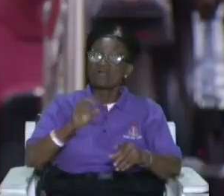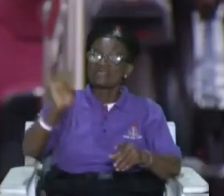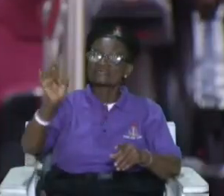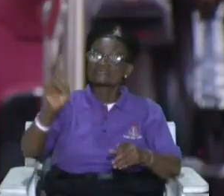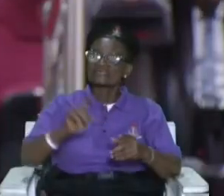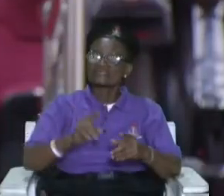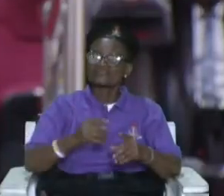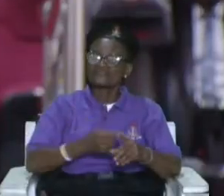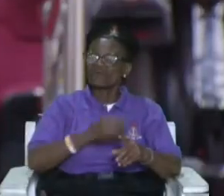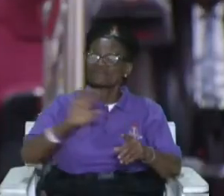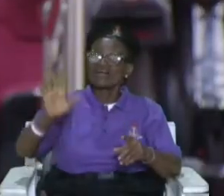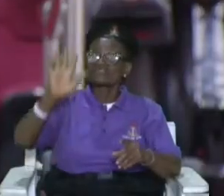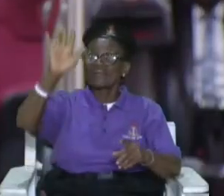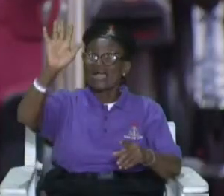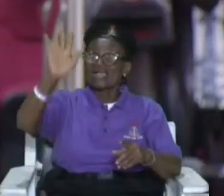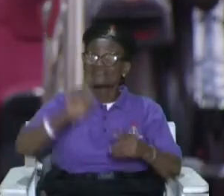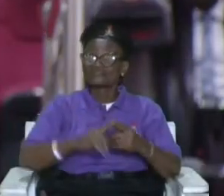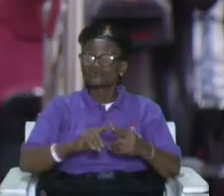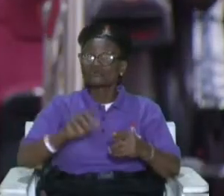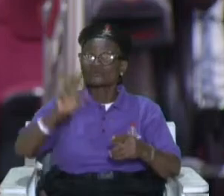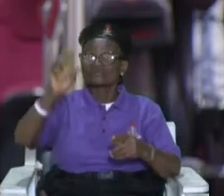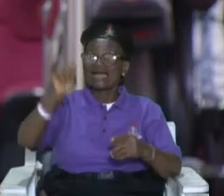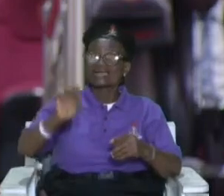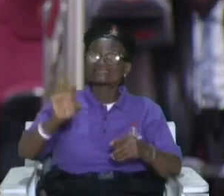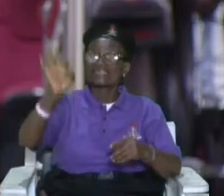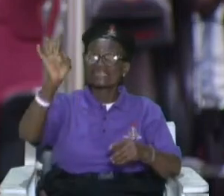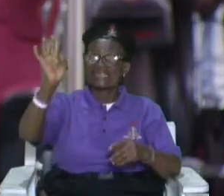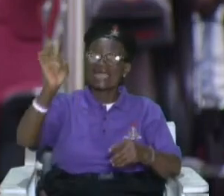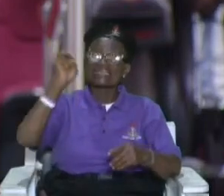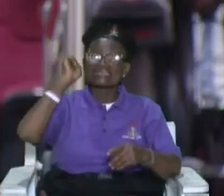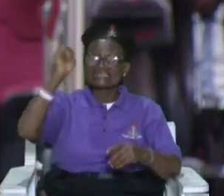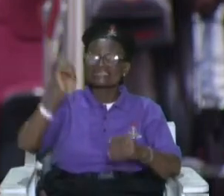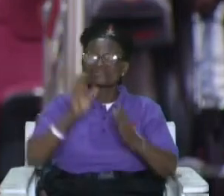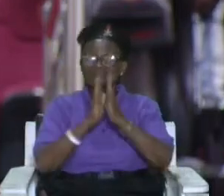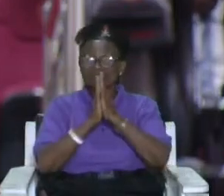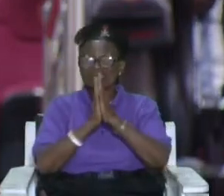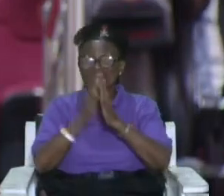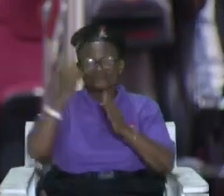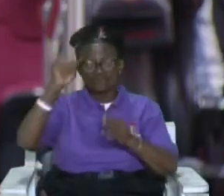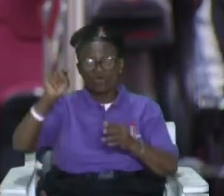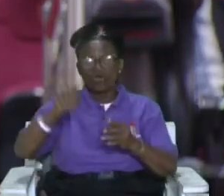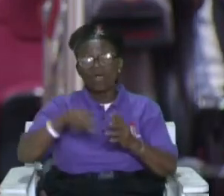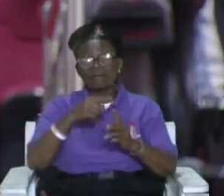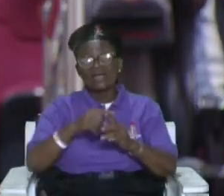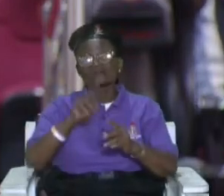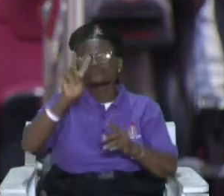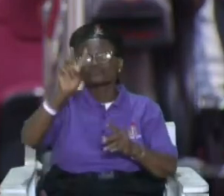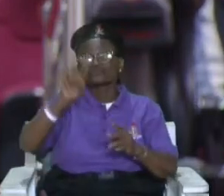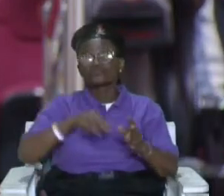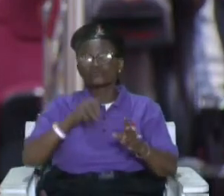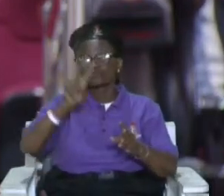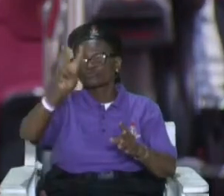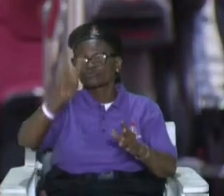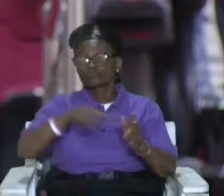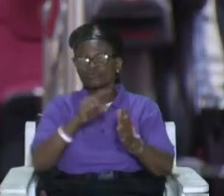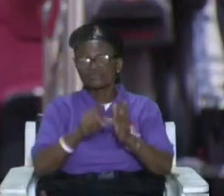verse 35 to 39, he prayed for about 2 minutes and fire came down from heaven.